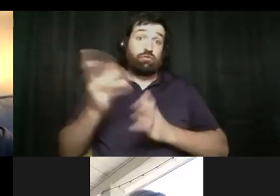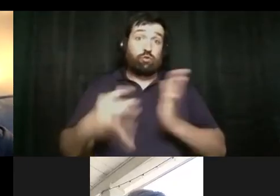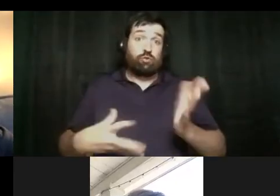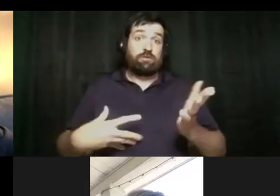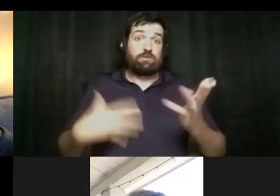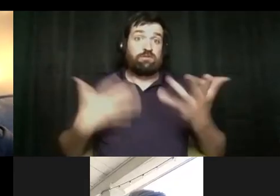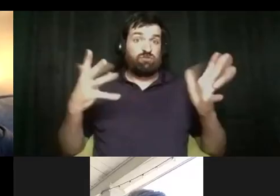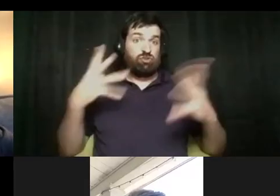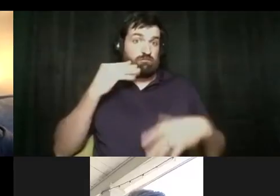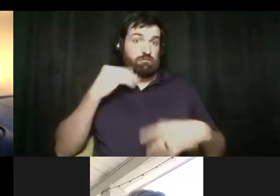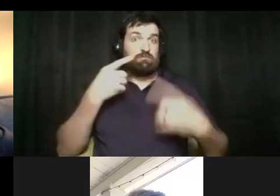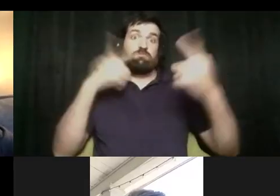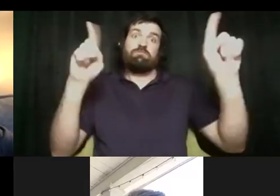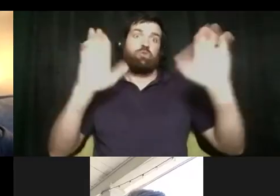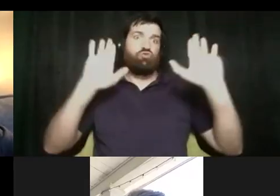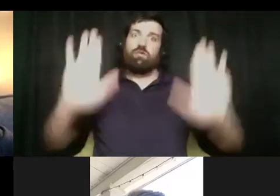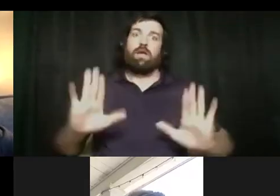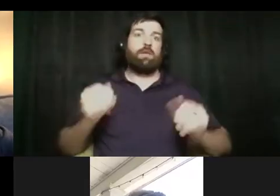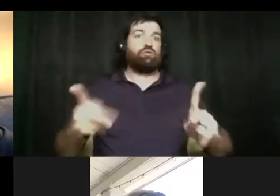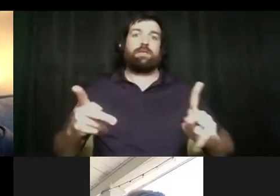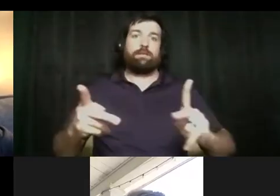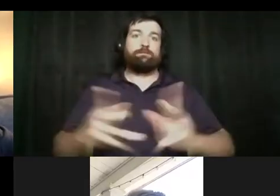successful. Great opportunity.